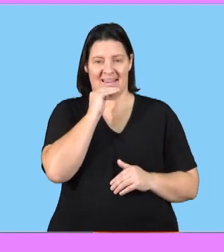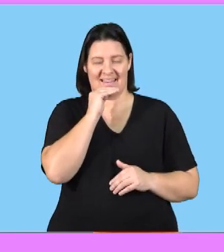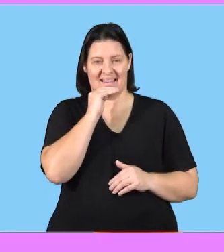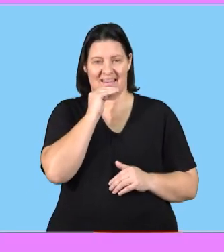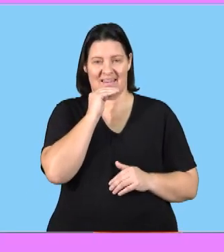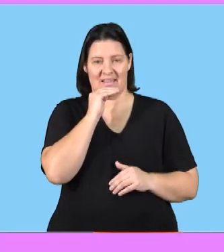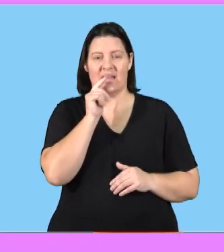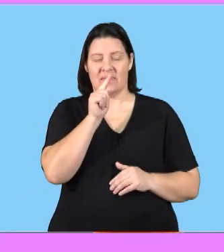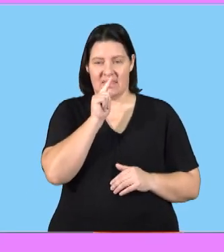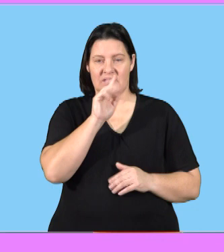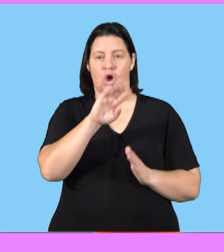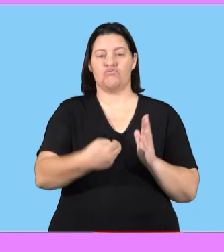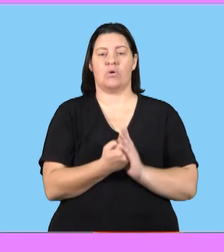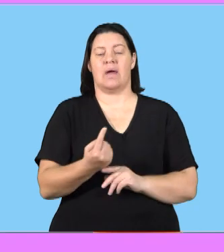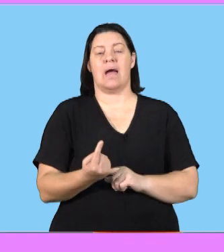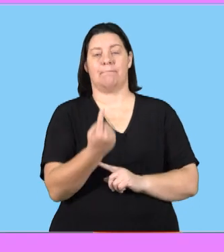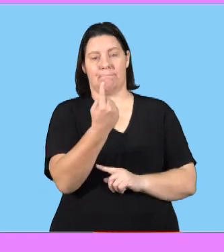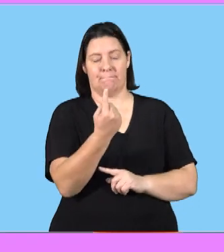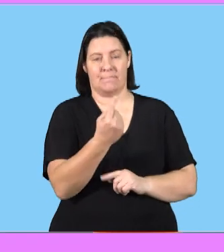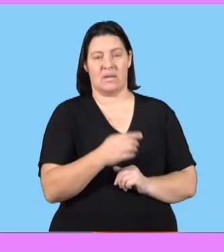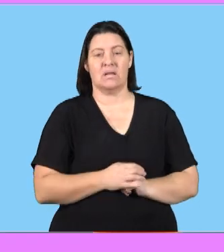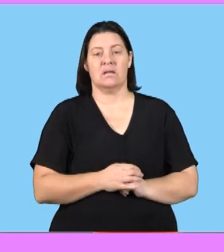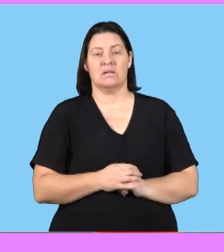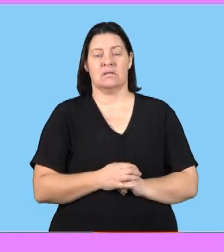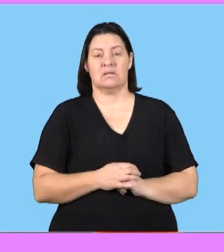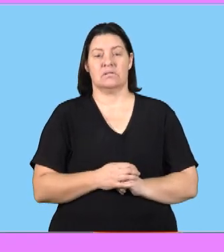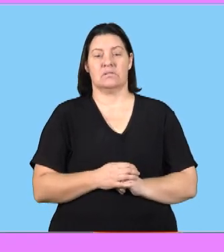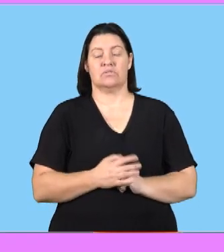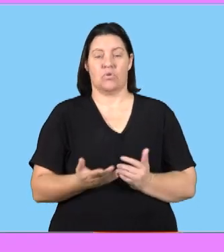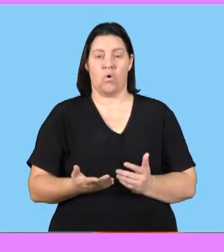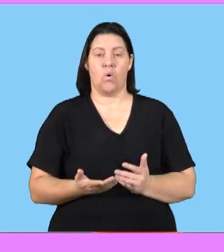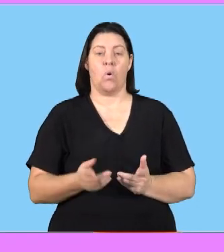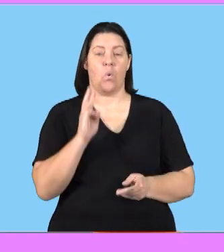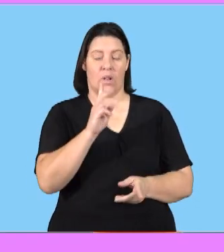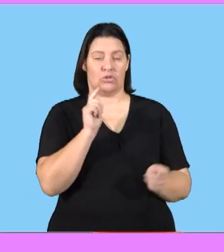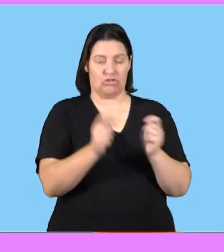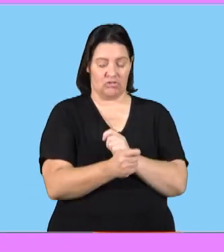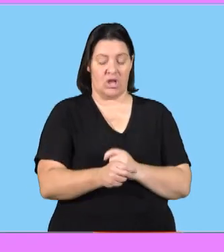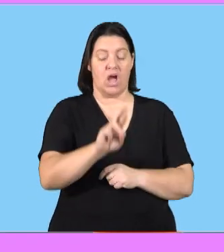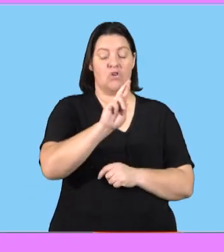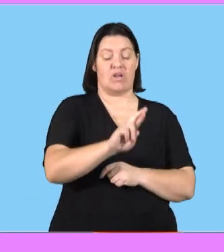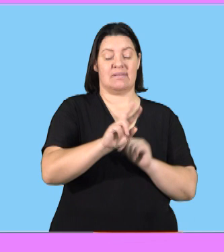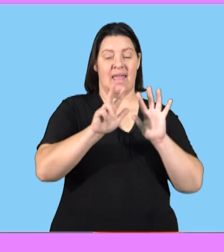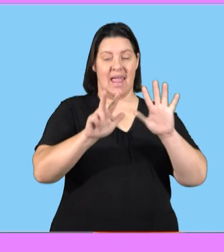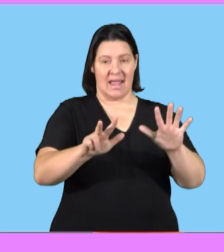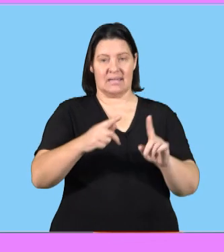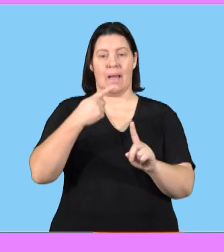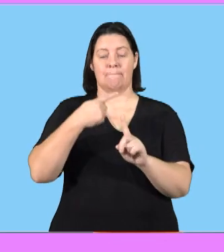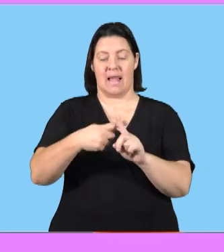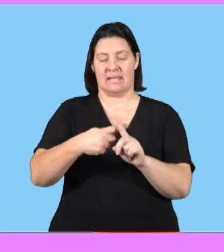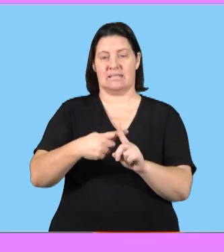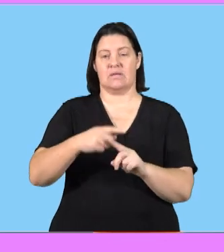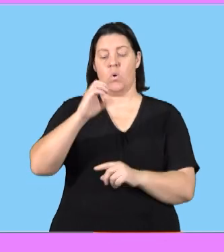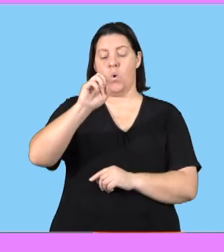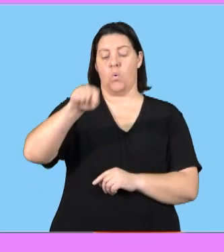is rounded upward. And then if we round it upward, this will be 8 Rand plus